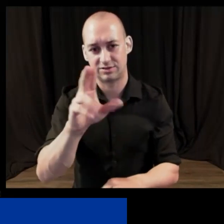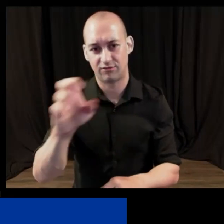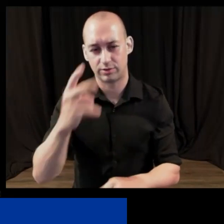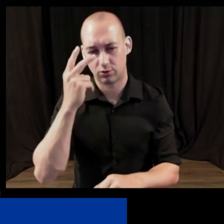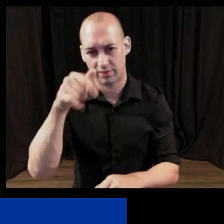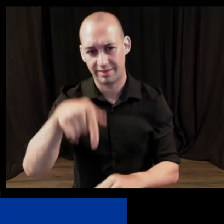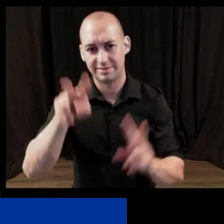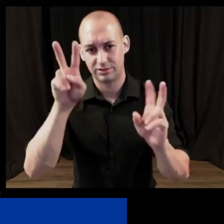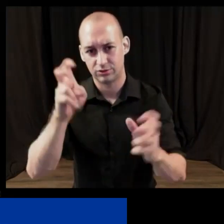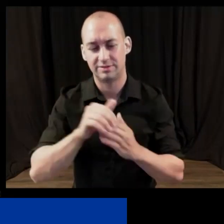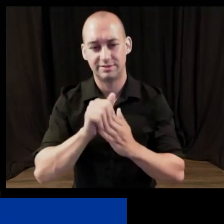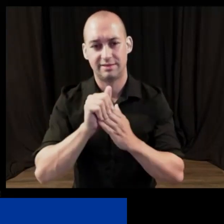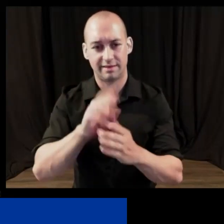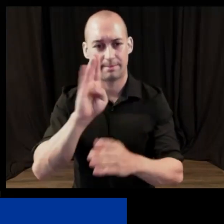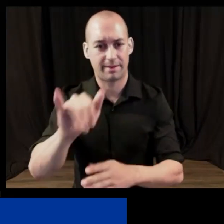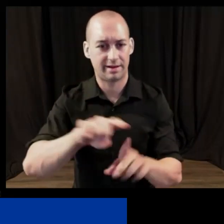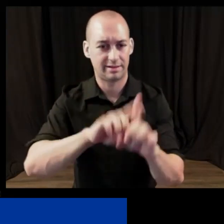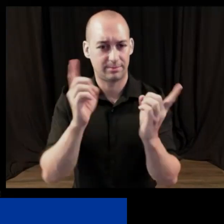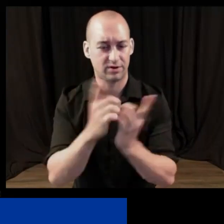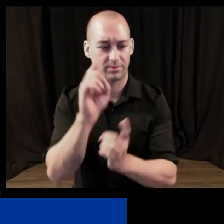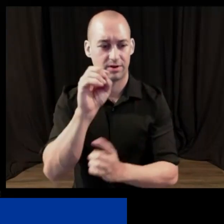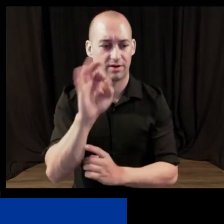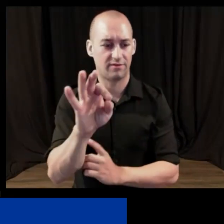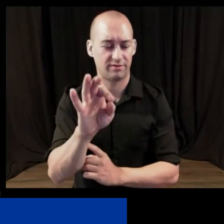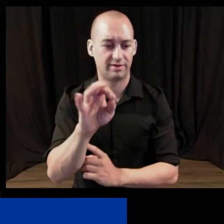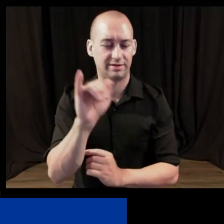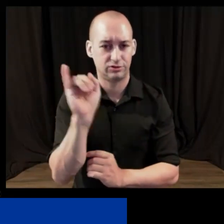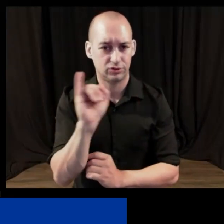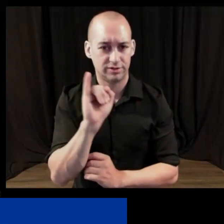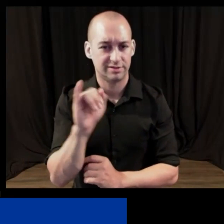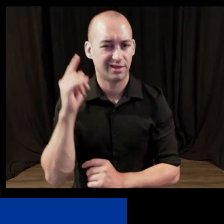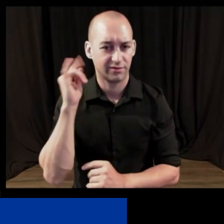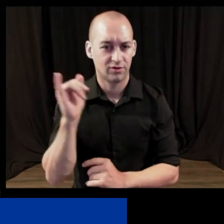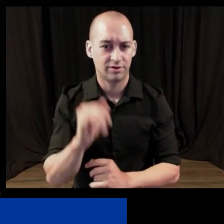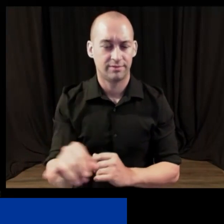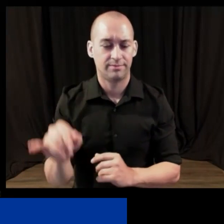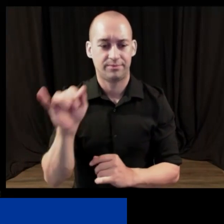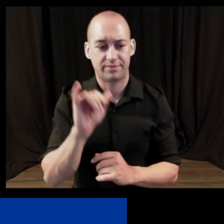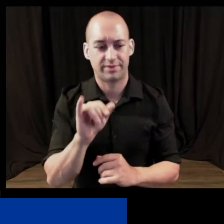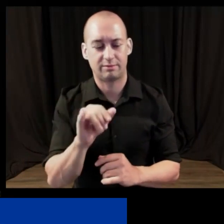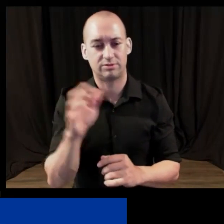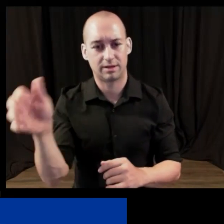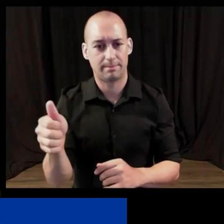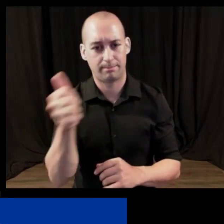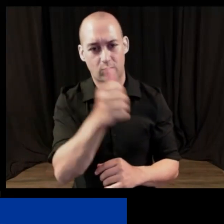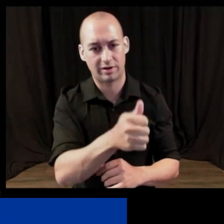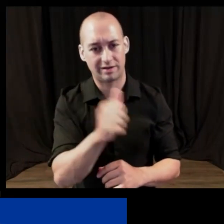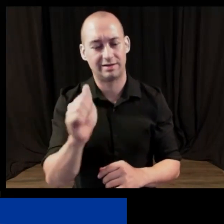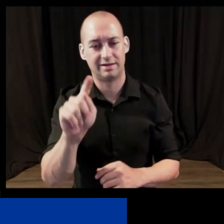led by the California Department of Insurance. And so there was an appointed task force